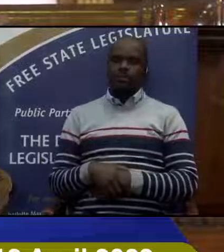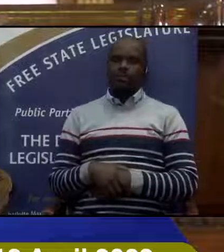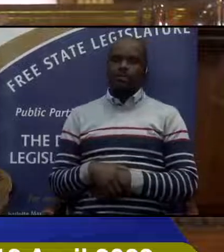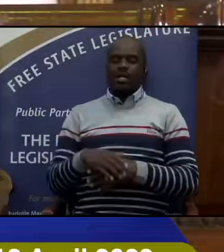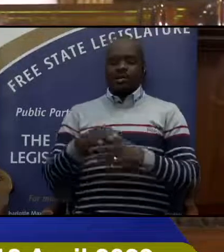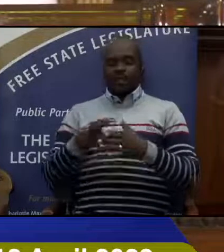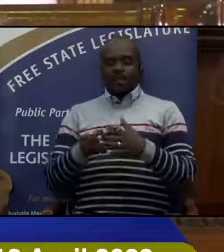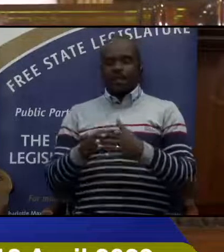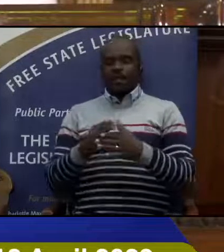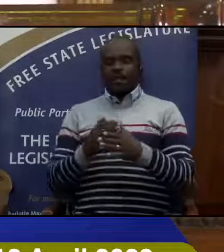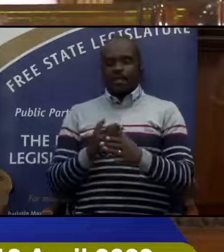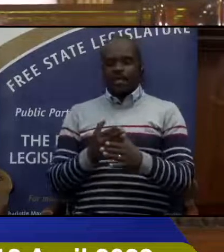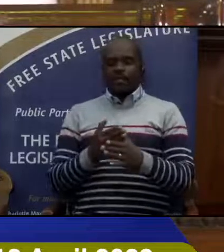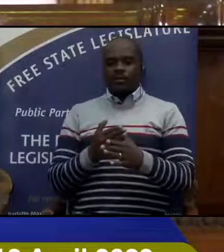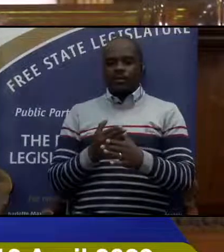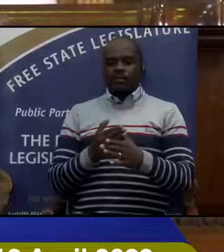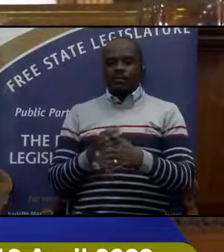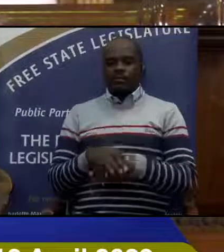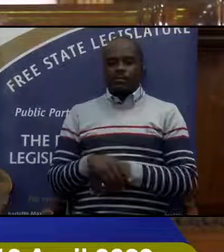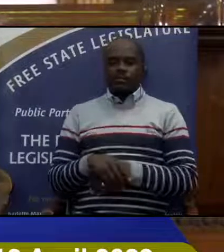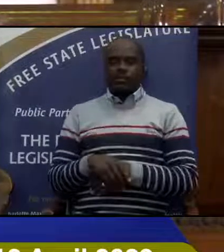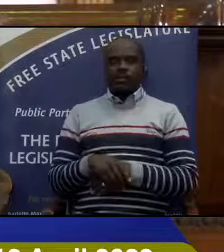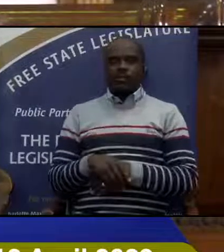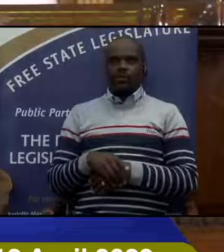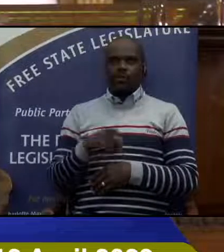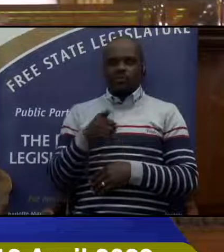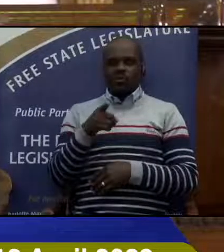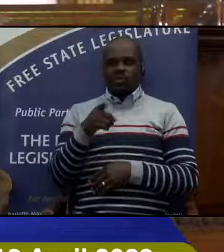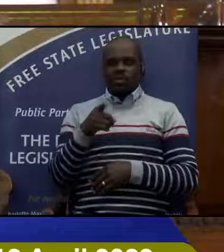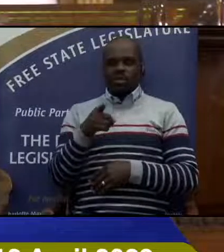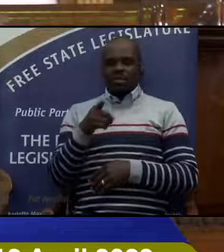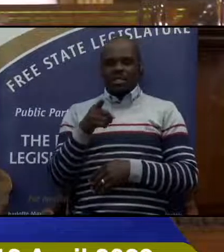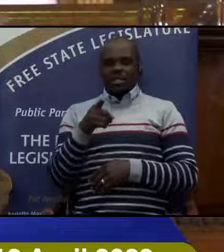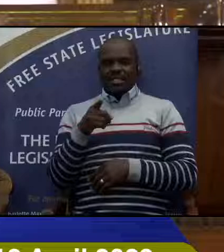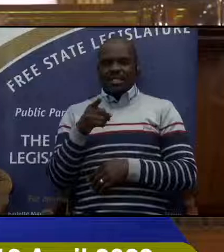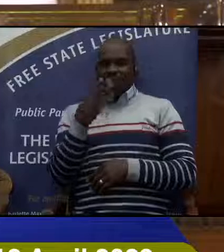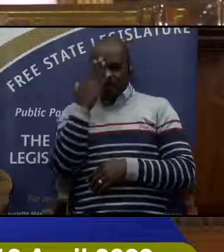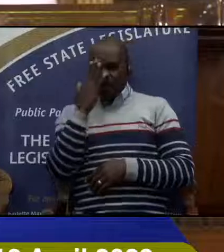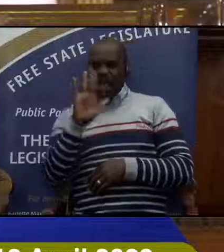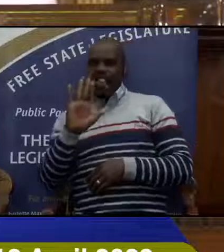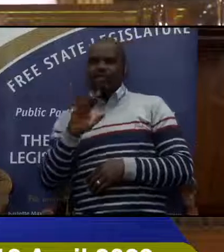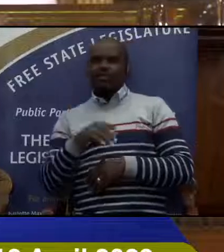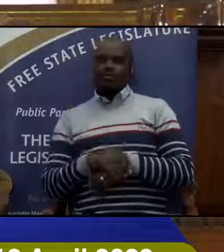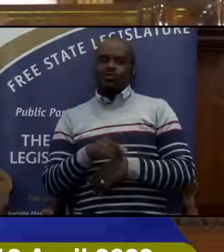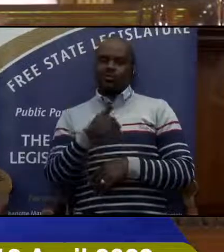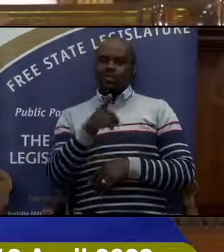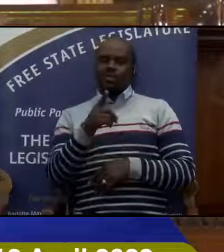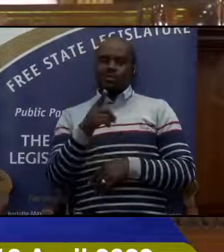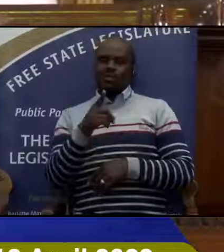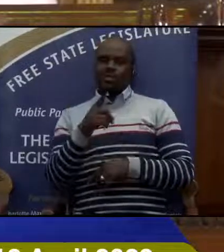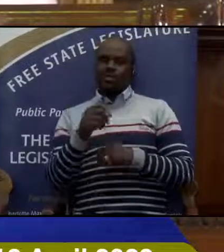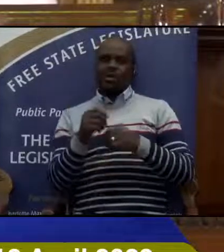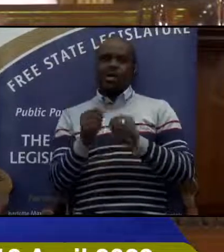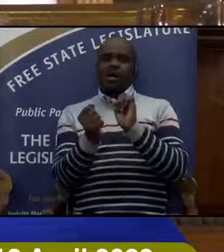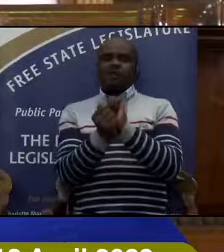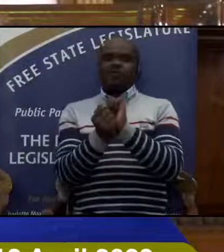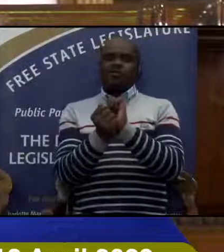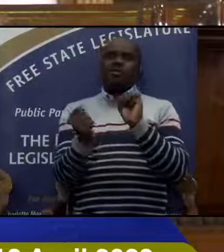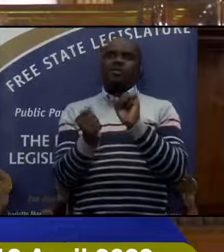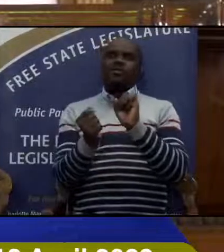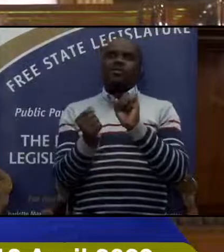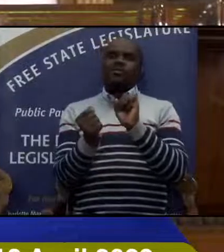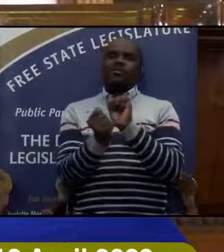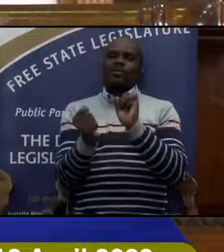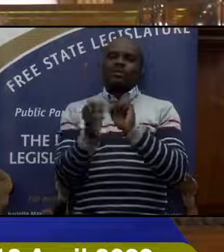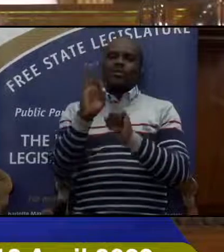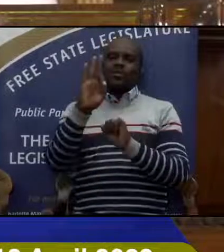is because of the attitude of the Freedom Front and the DA for